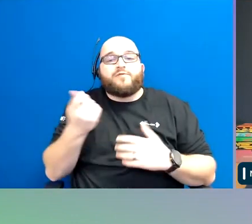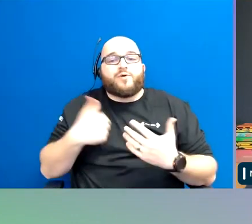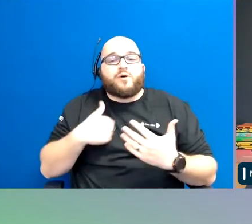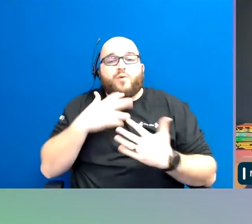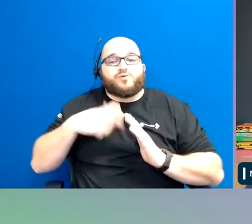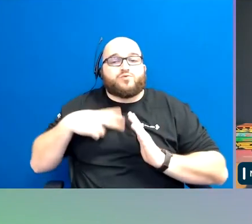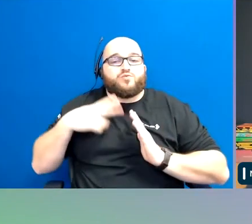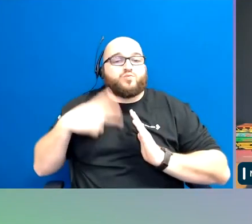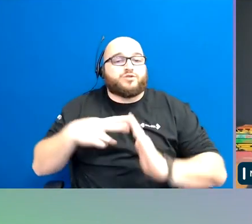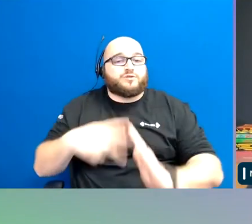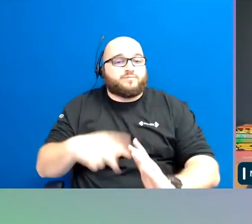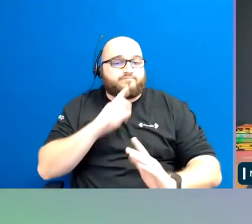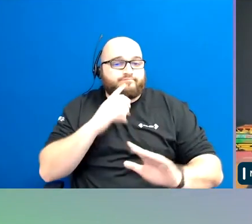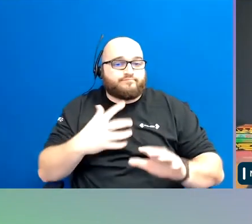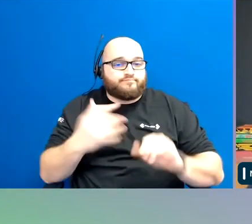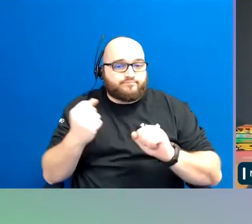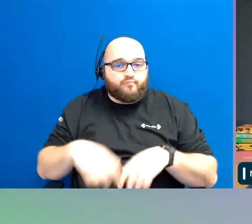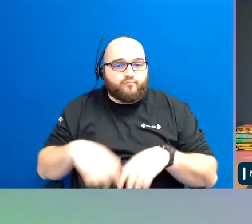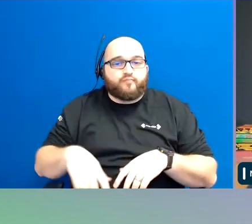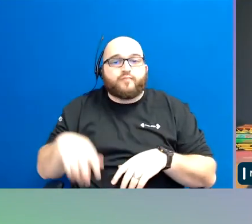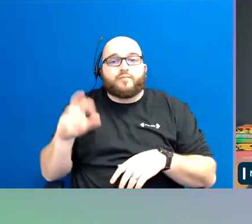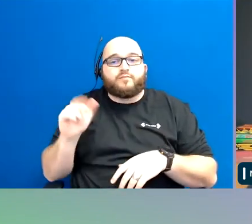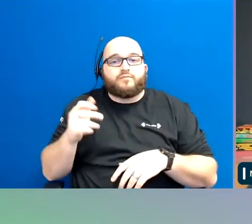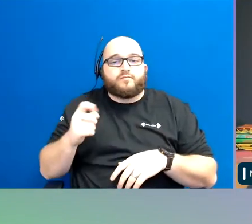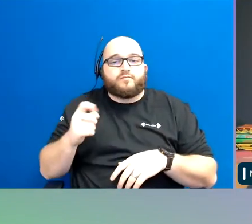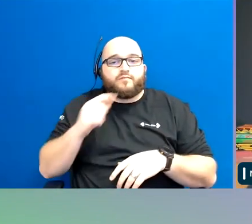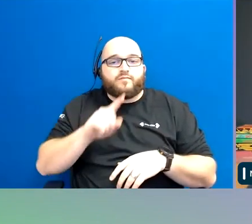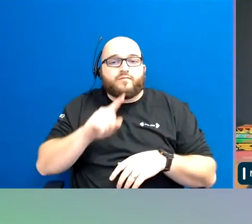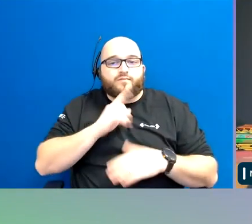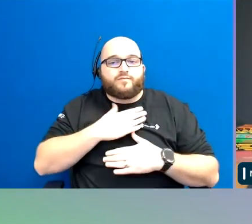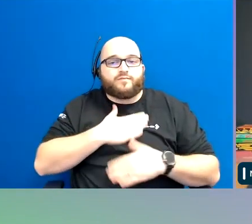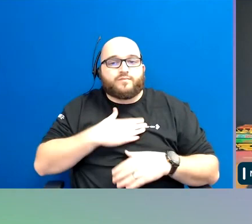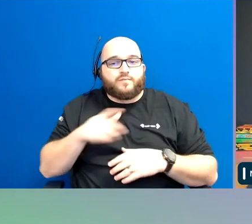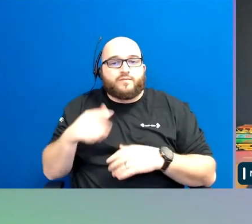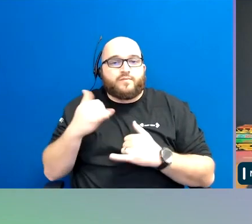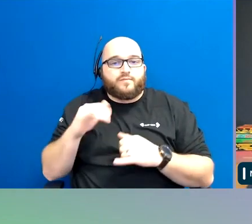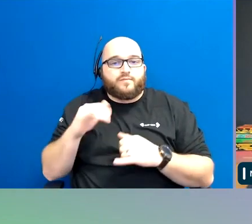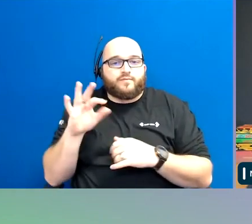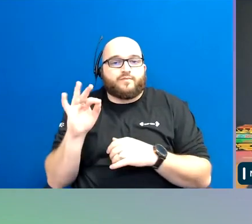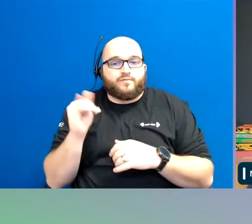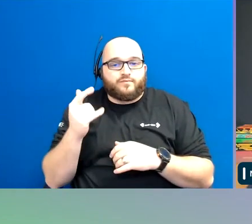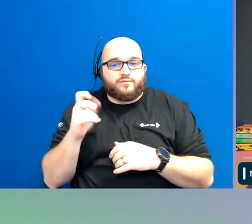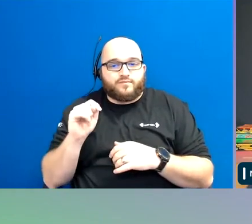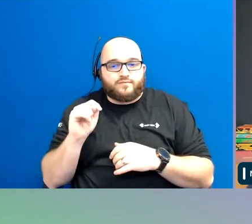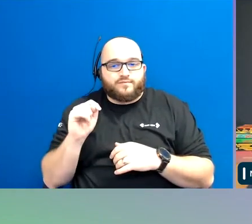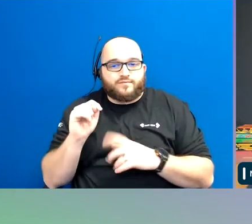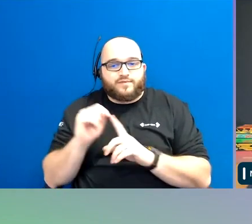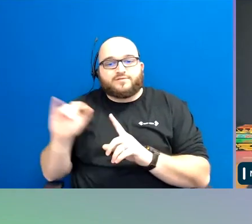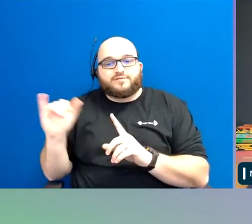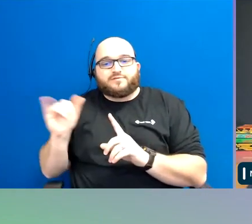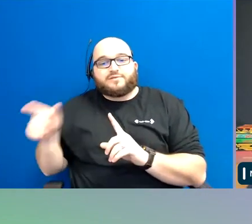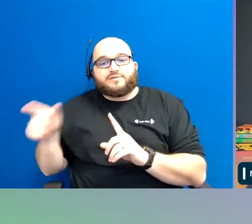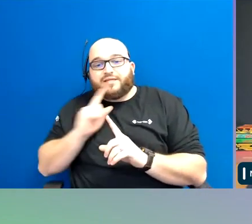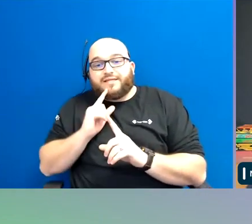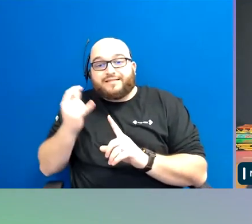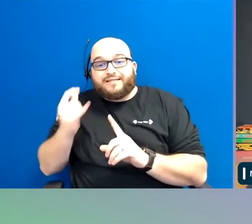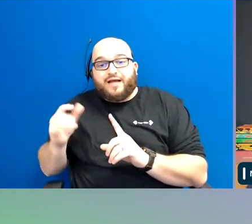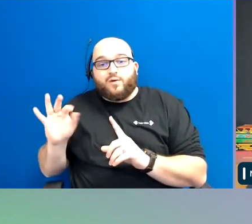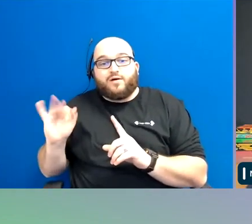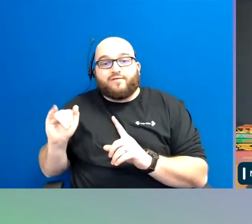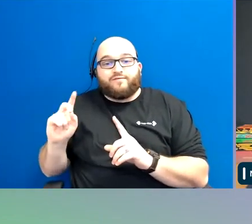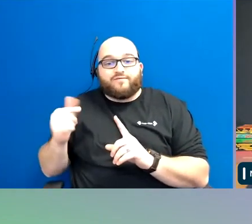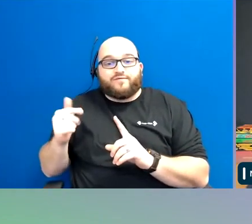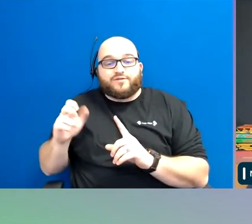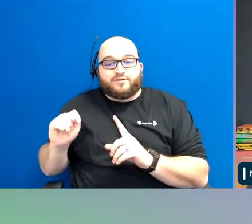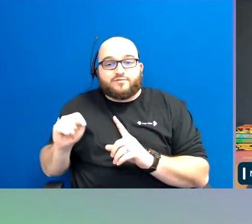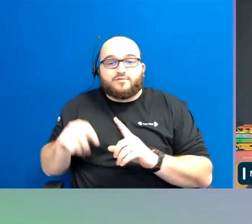out. Robin was saying he really appreciated seeing you playing with the fidget, just like he is now. So loved seeing that. Martha